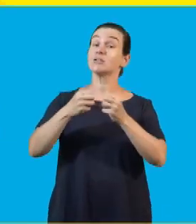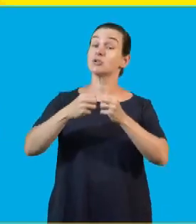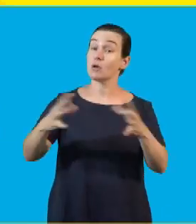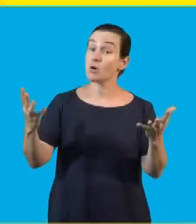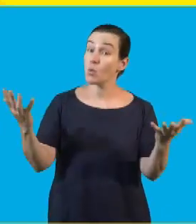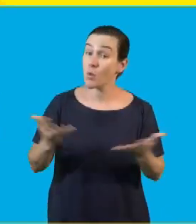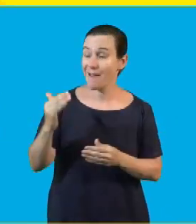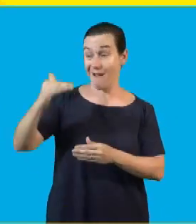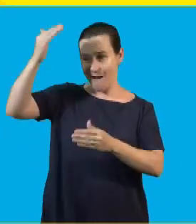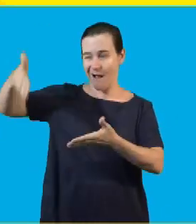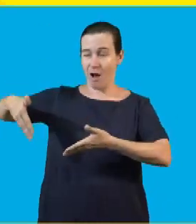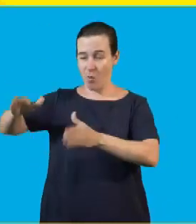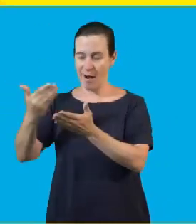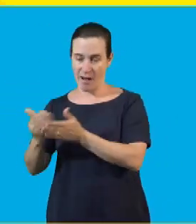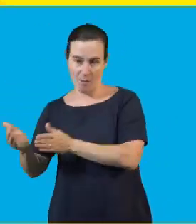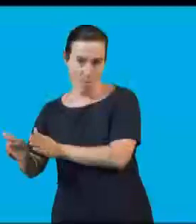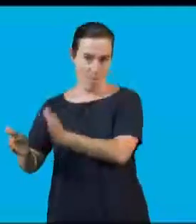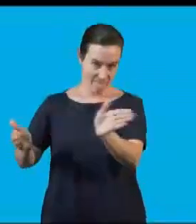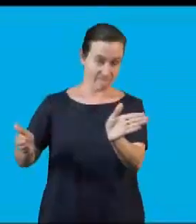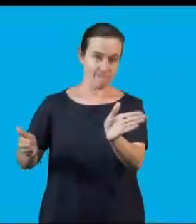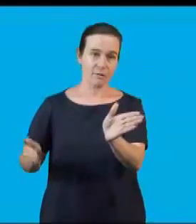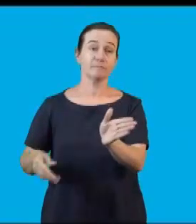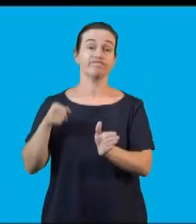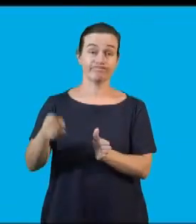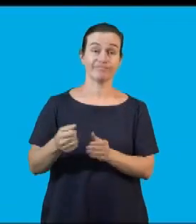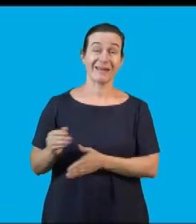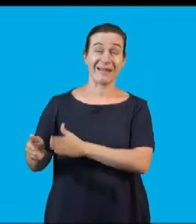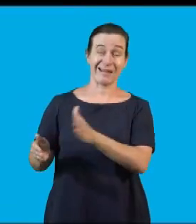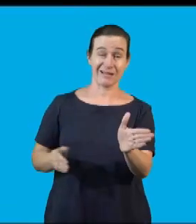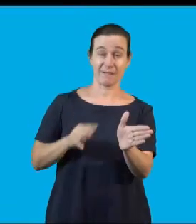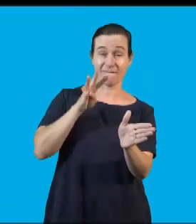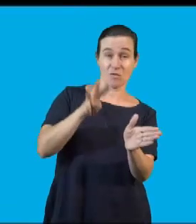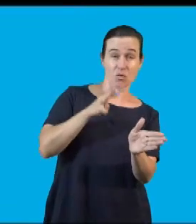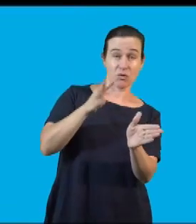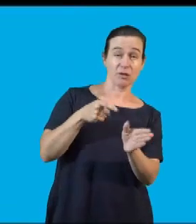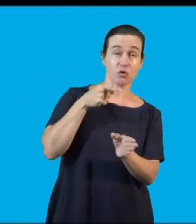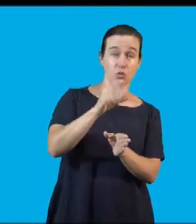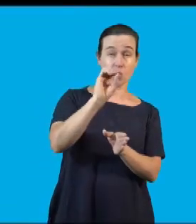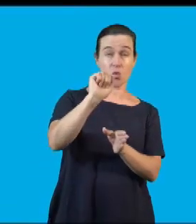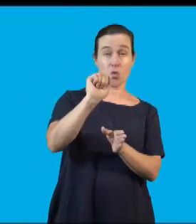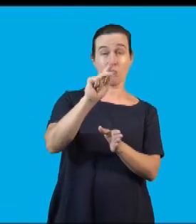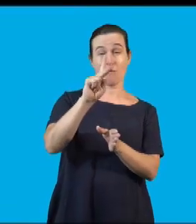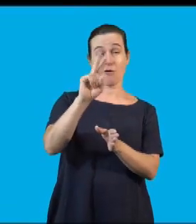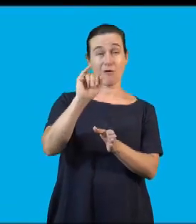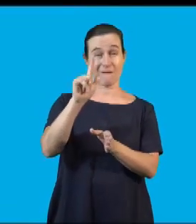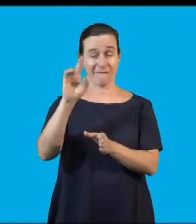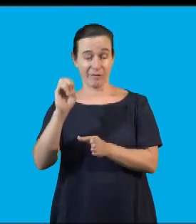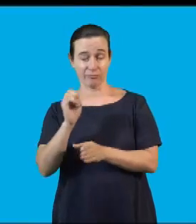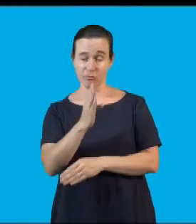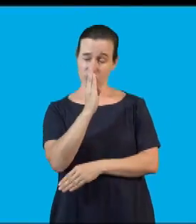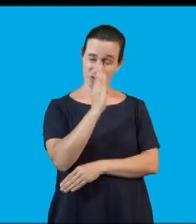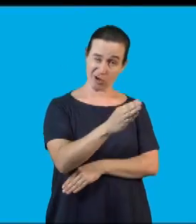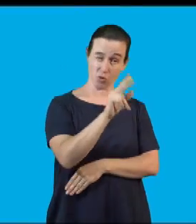to start at the highway exit. Take exit 14 towards Oakville. Continue straight for